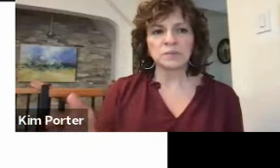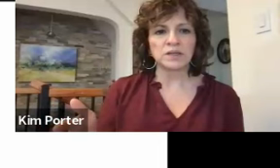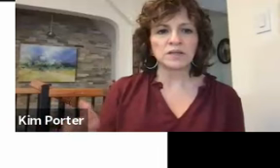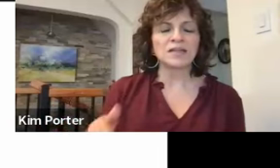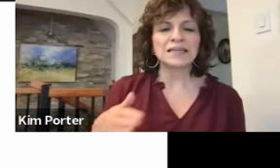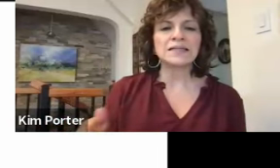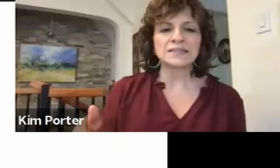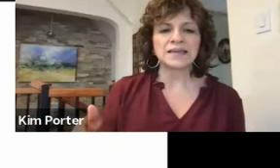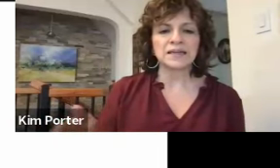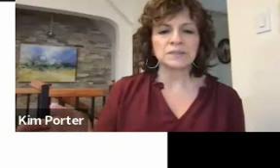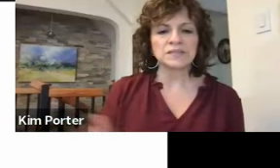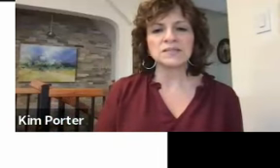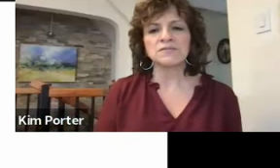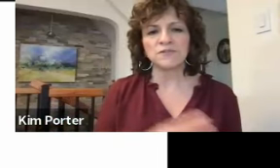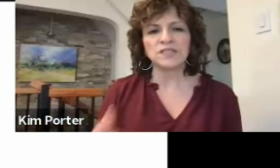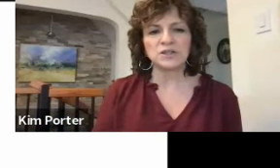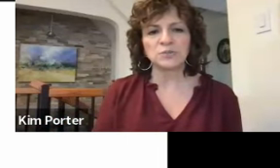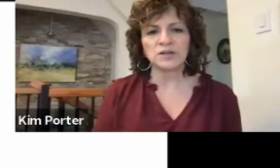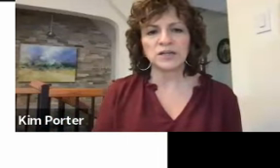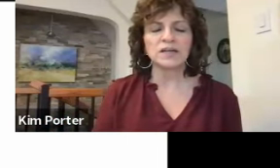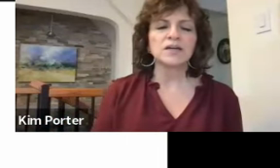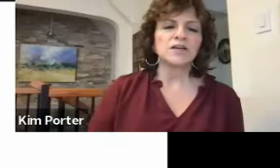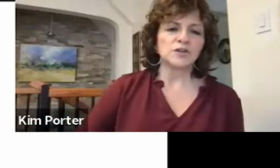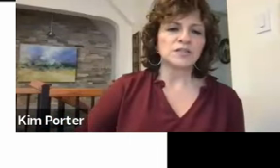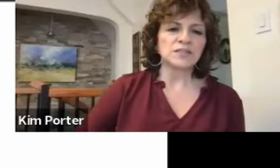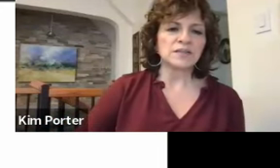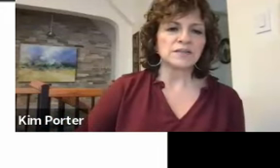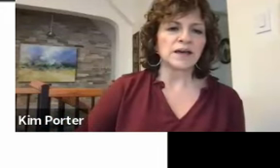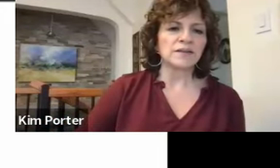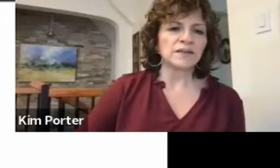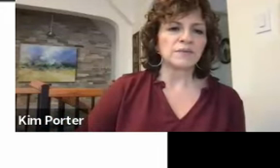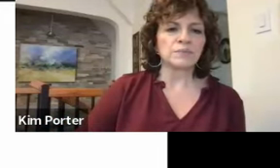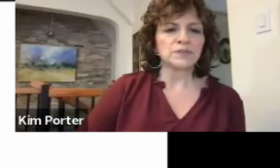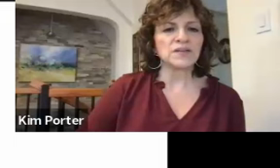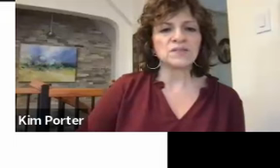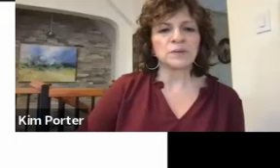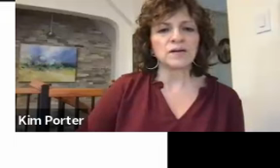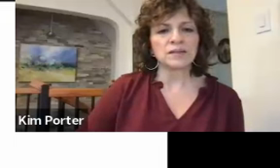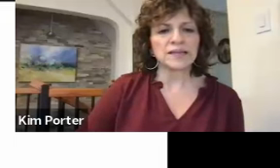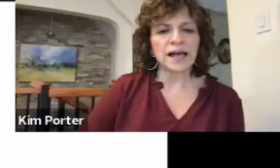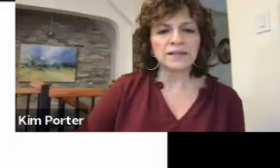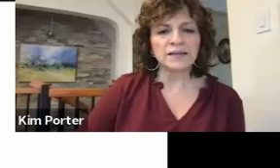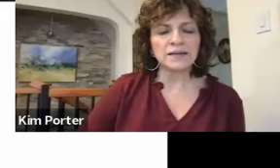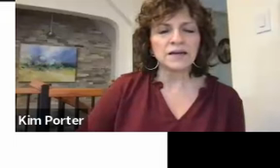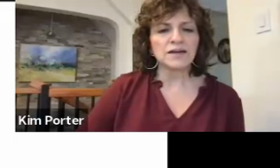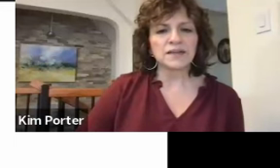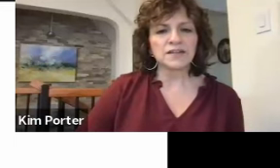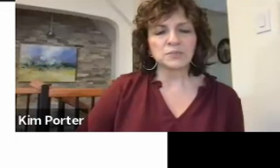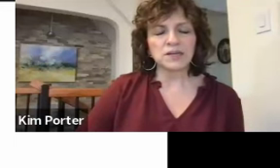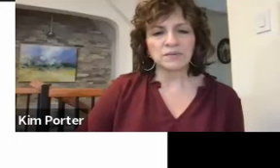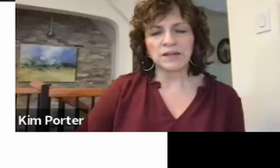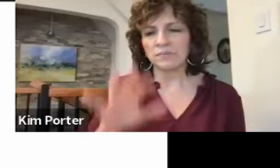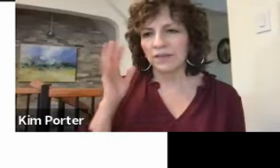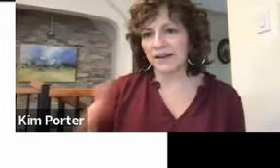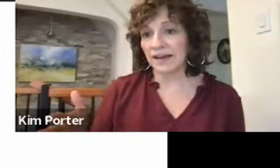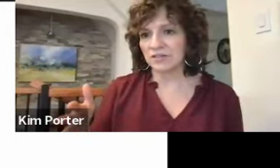adult public opinion on legalizing cannabis. And this is a 50-year period. You can see that the beliefs about illegality, that it should